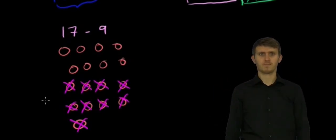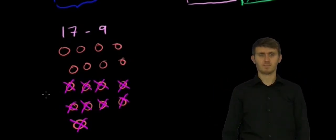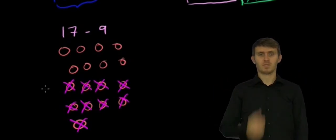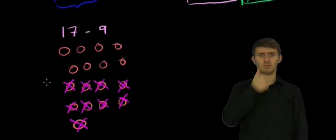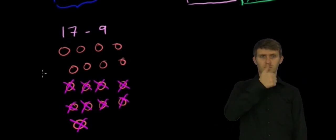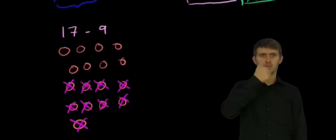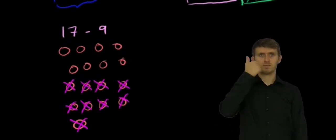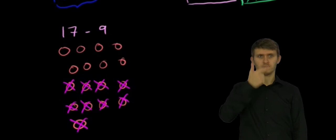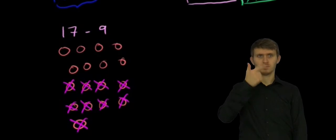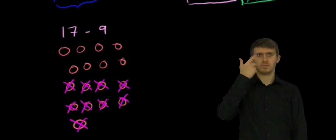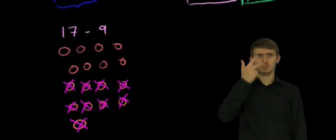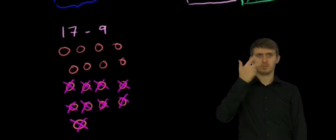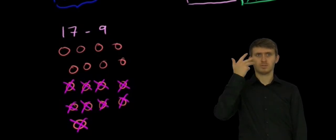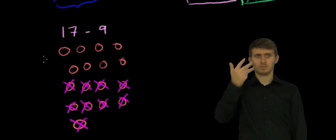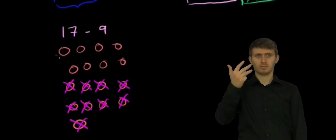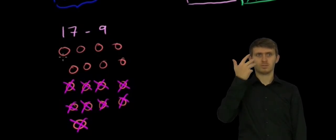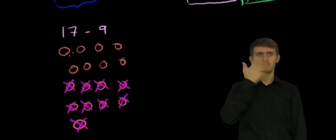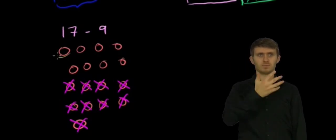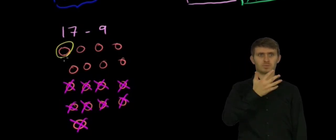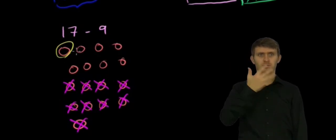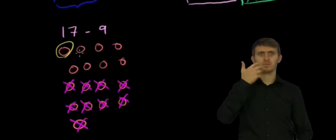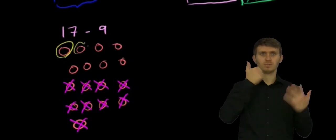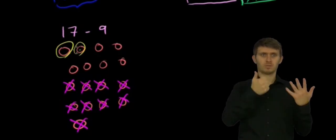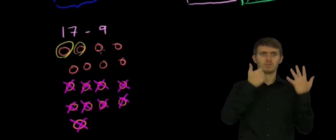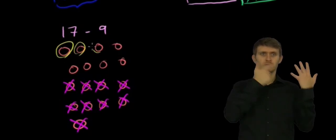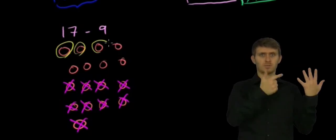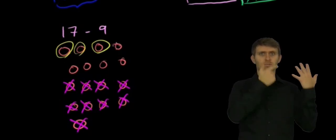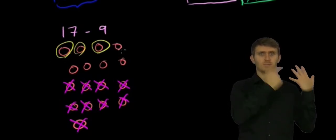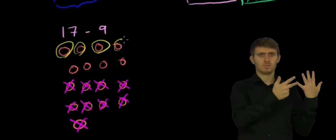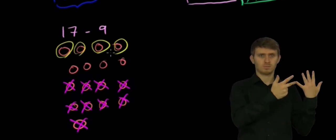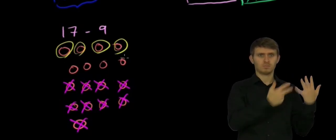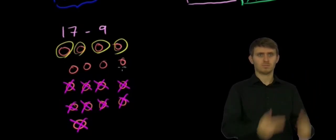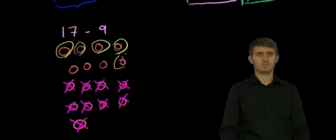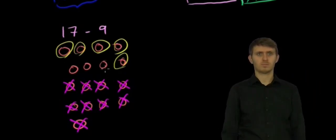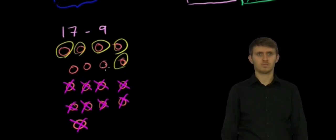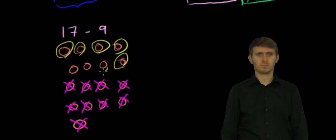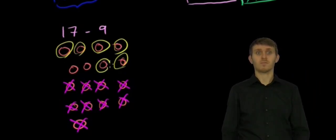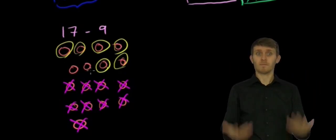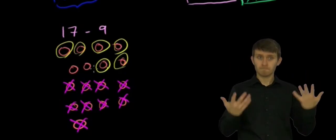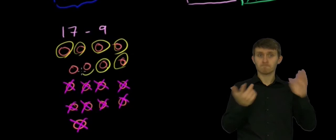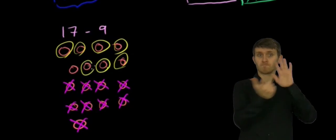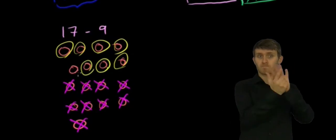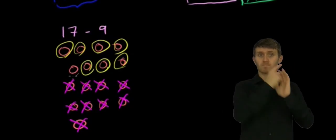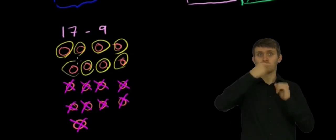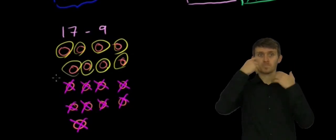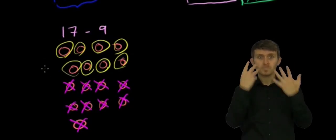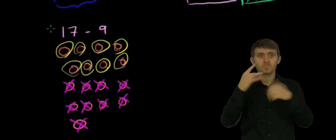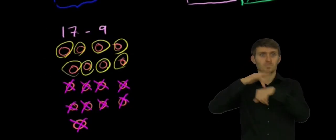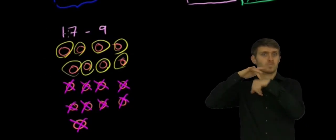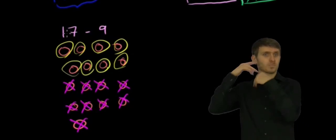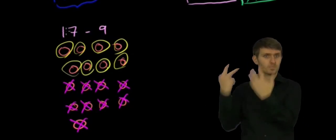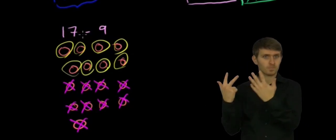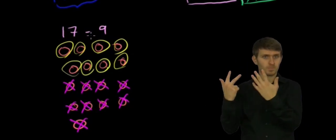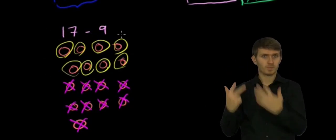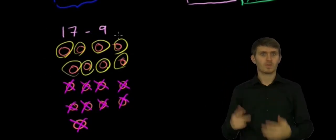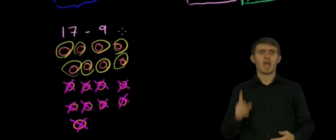9. How many am I left with? I'm left with 1, 2, 3, 4, 5, 6, 7, 8.